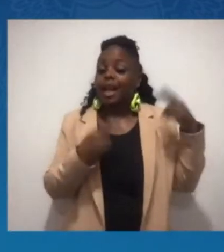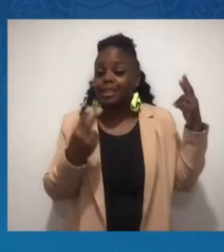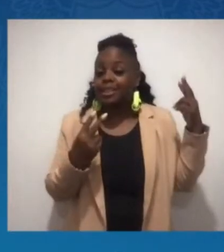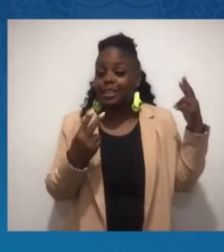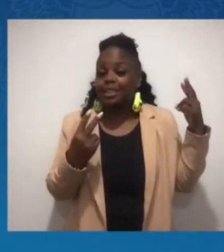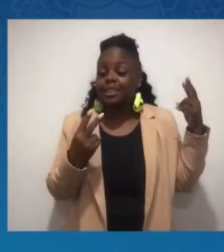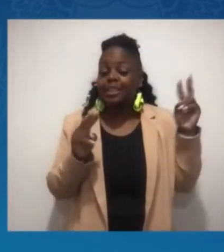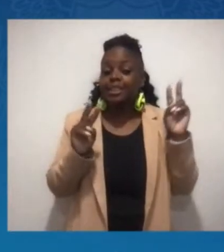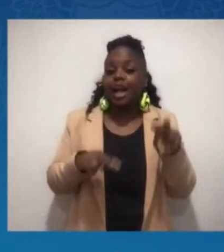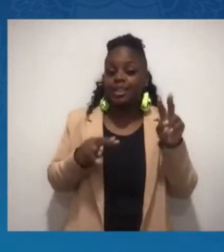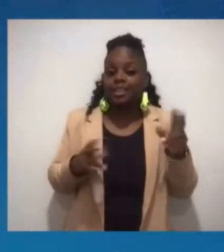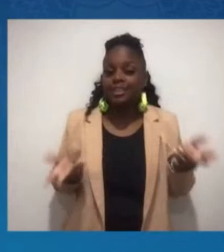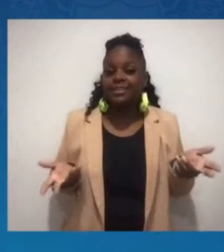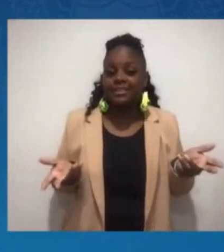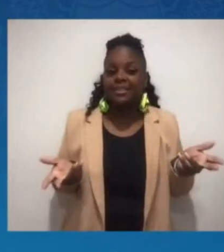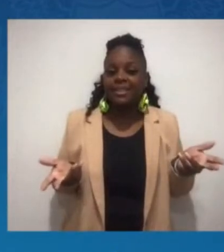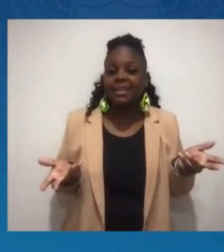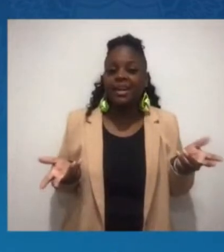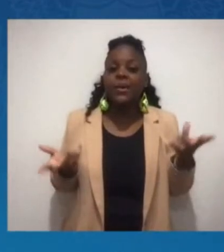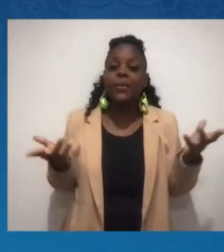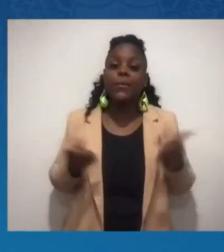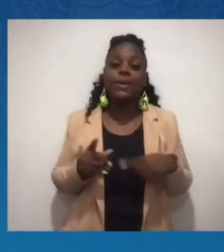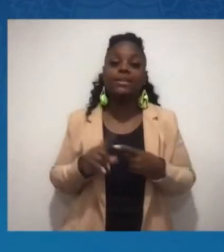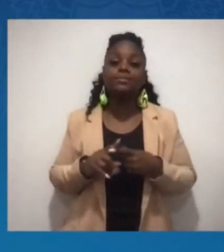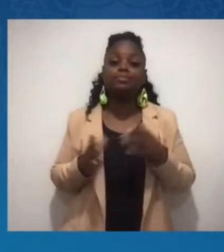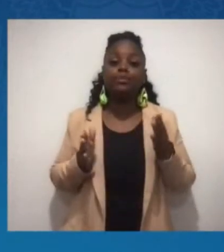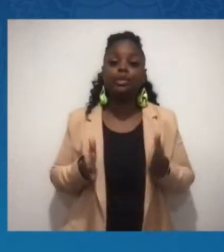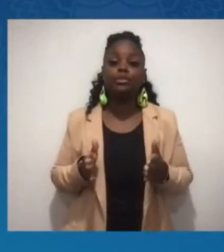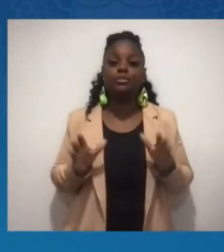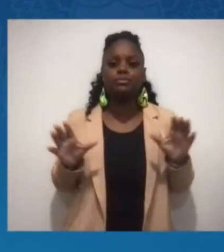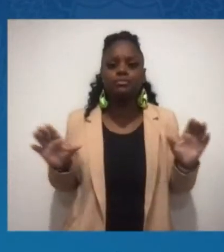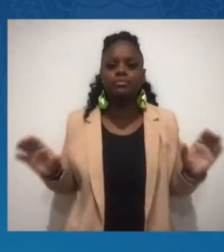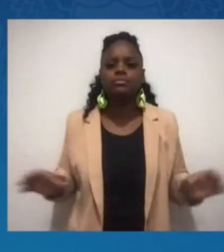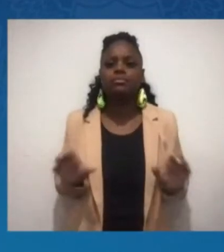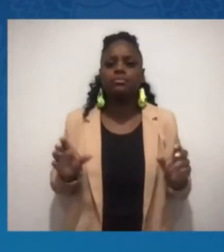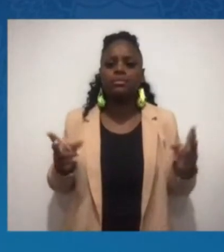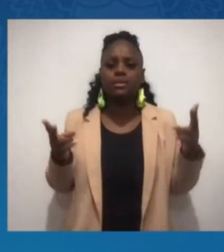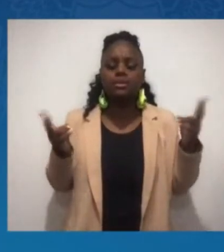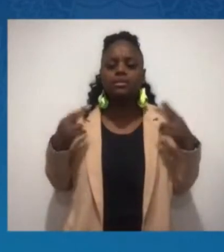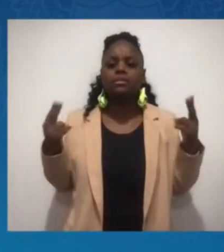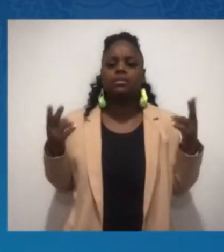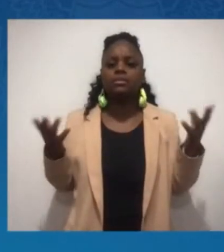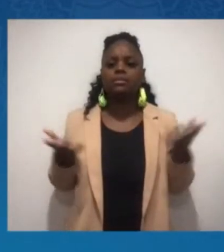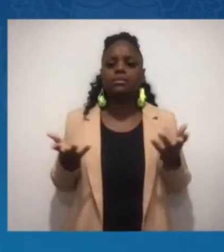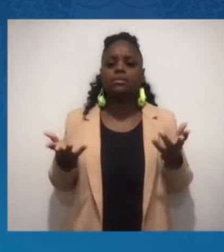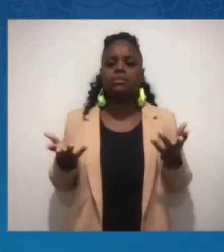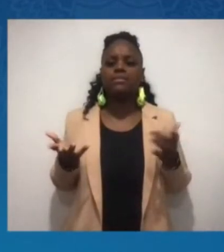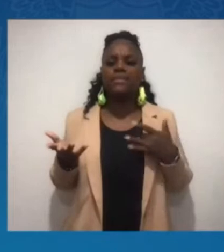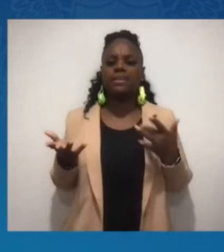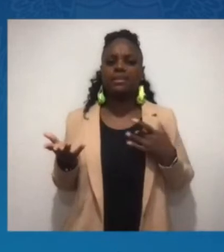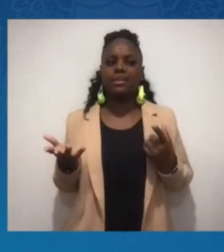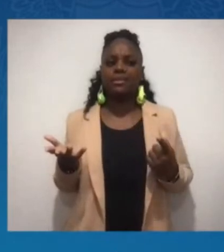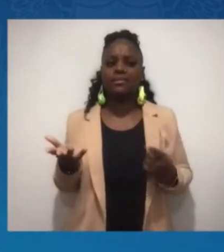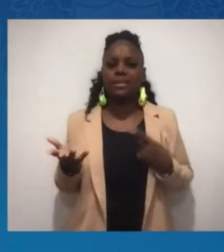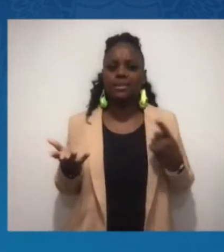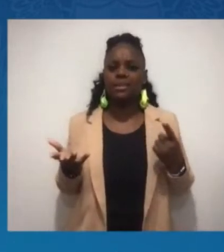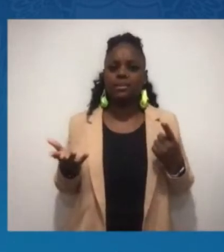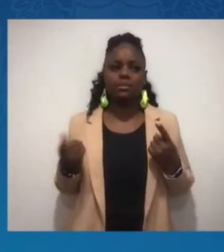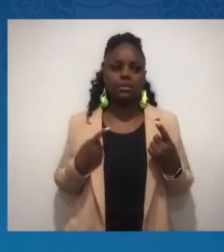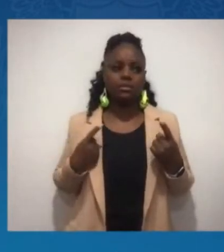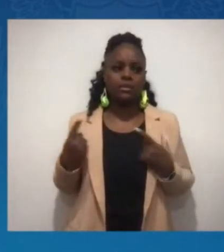that individual feel alone and to predictably result in silent